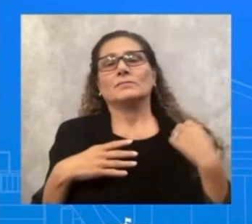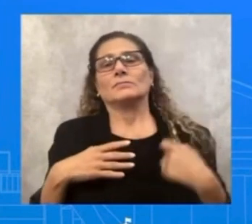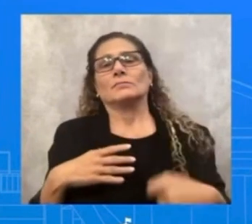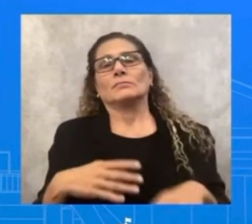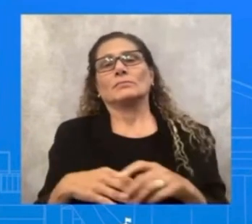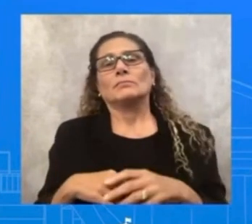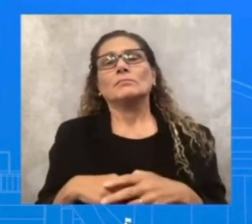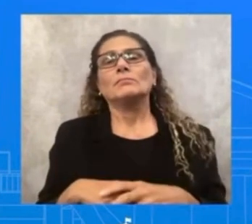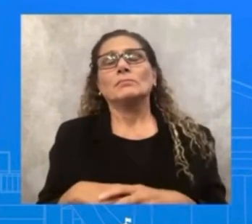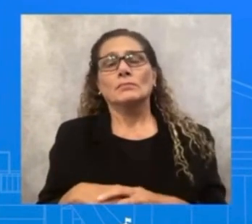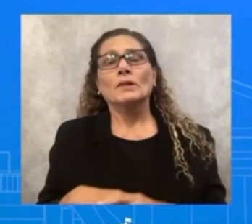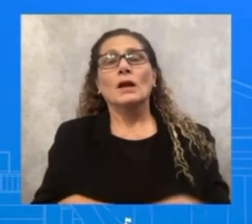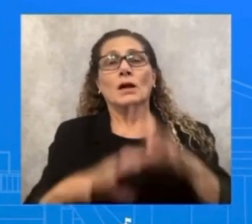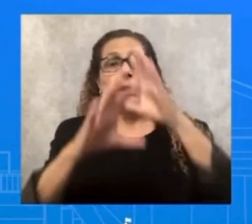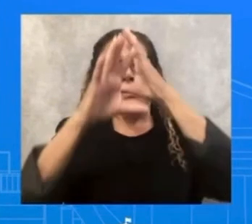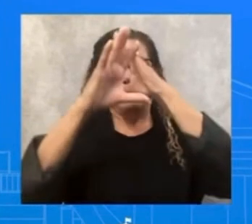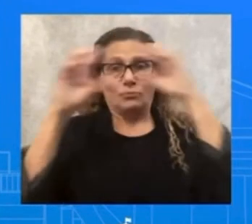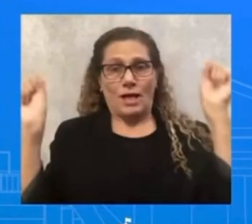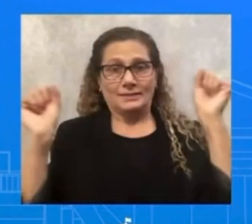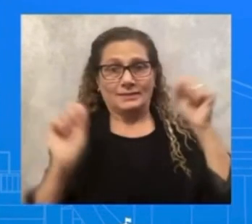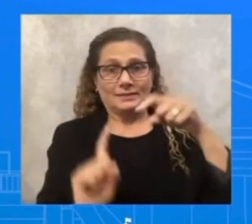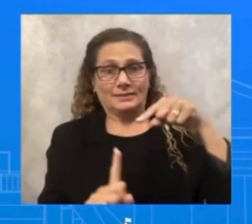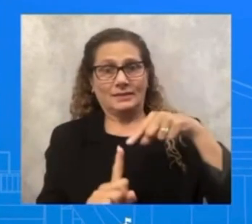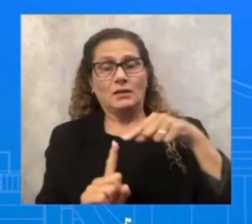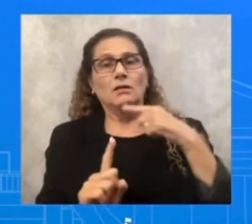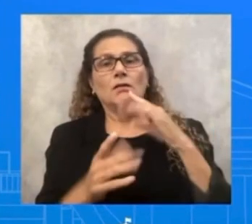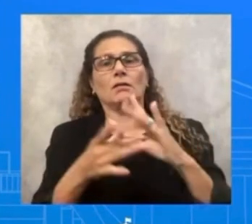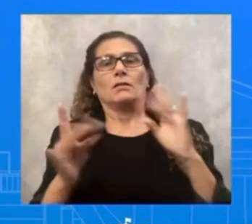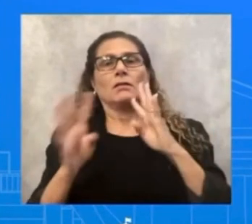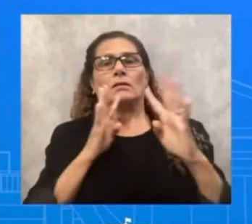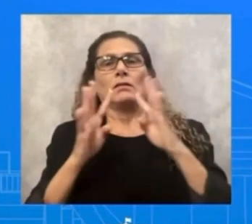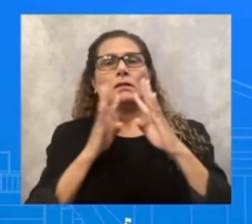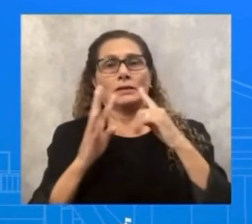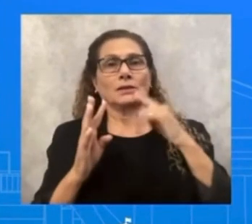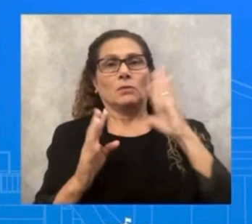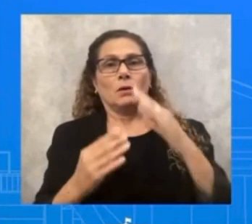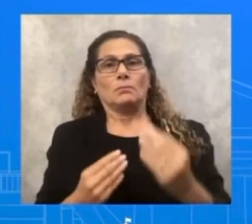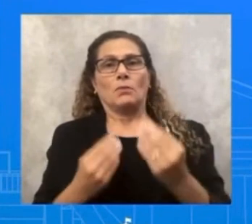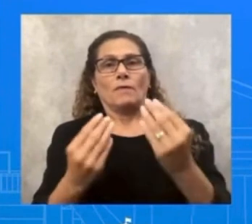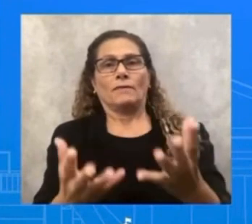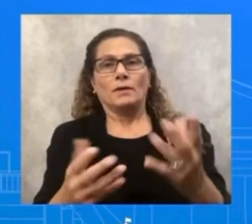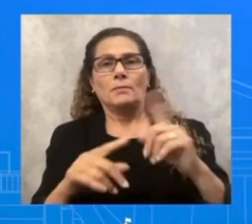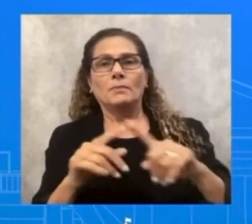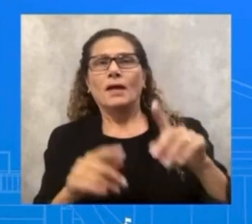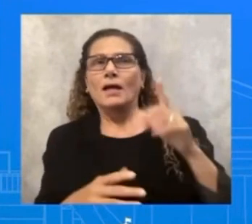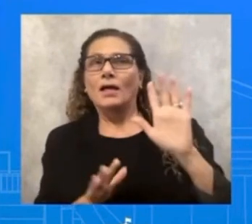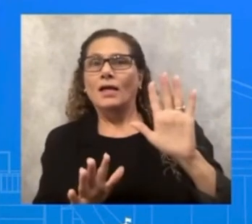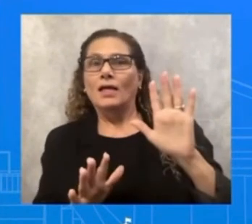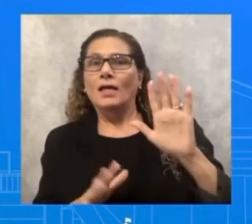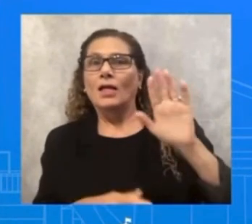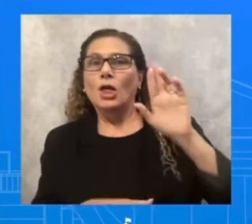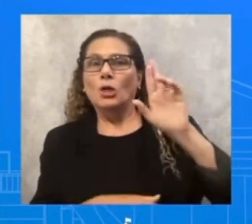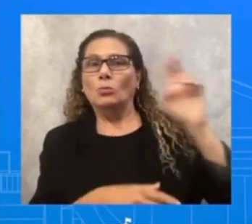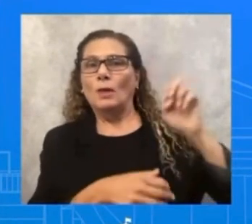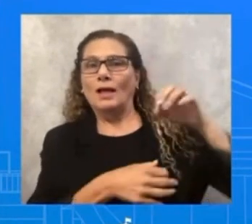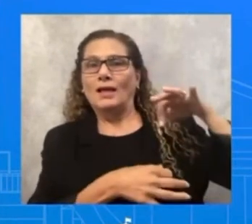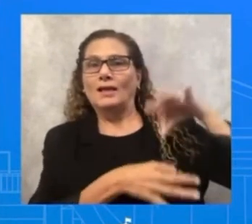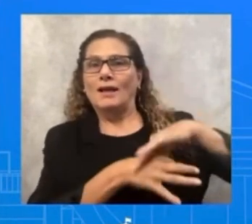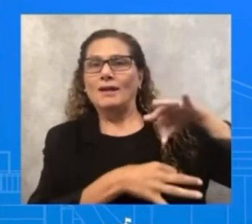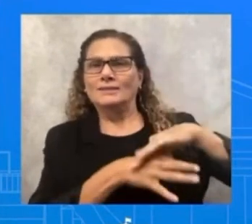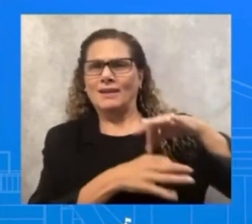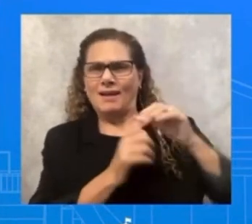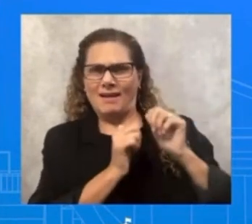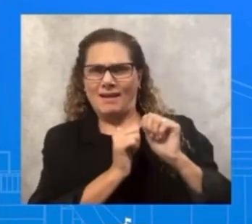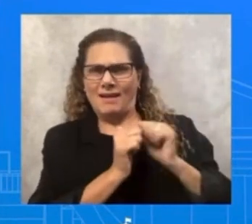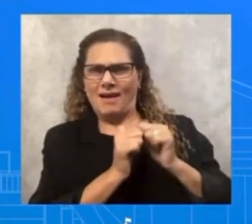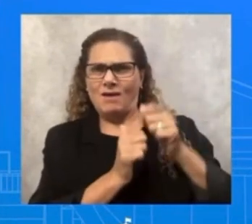those in his reelection pitch, or those conversations happening at the congressional level? Well, importantly, many of those provisions